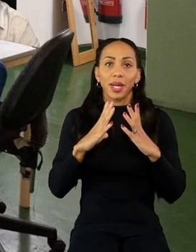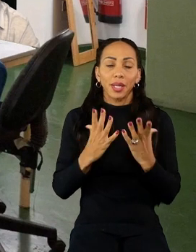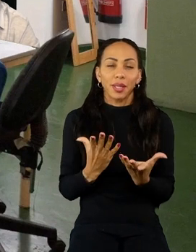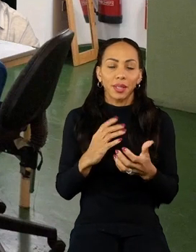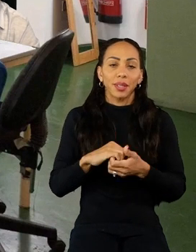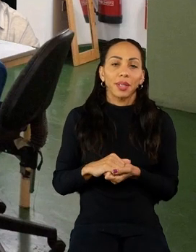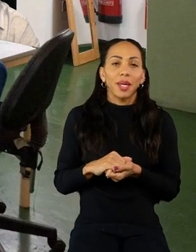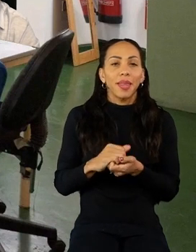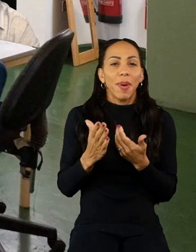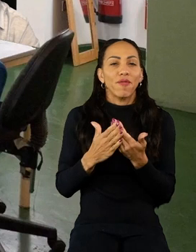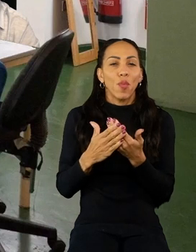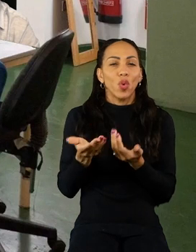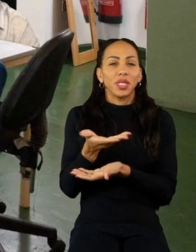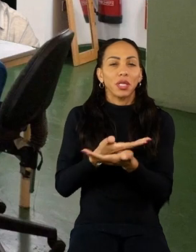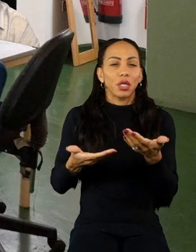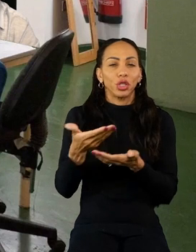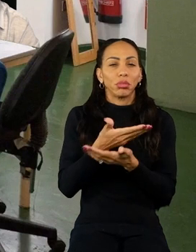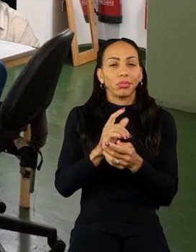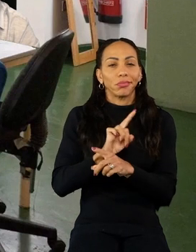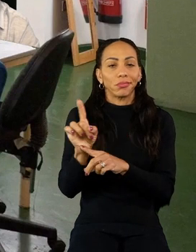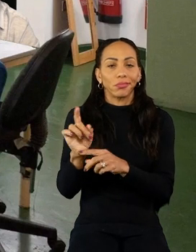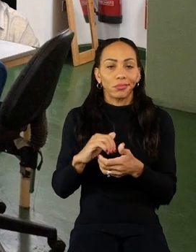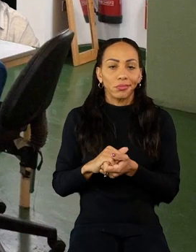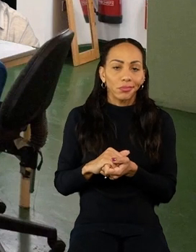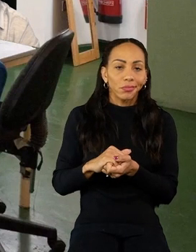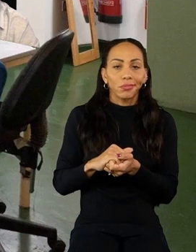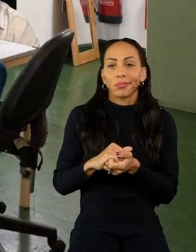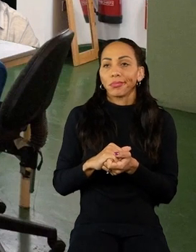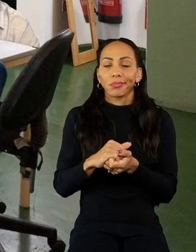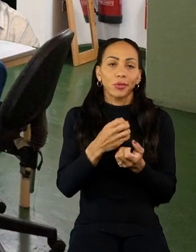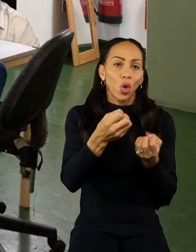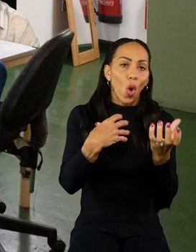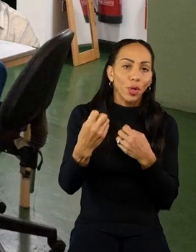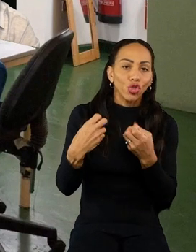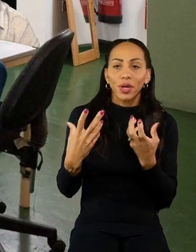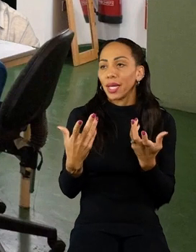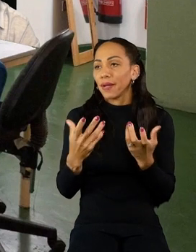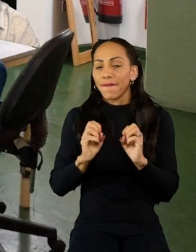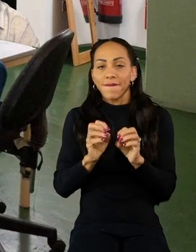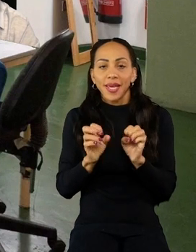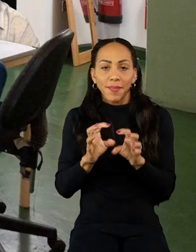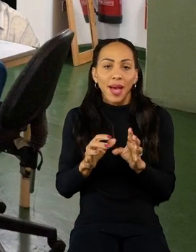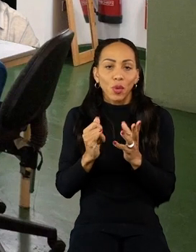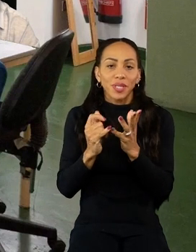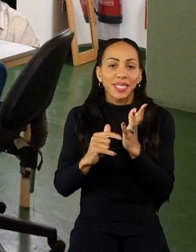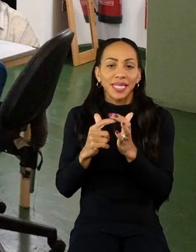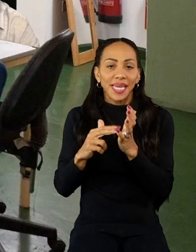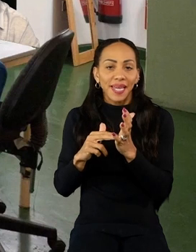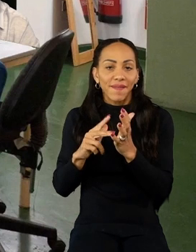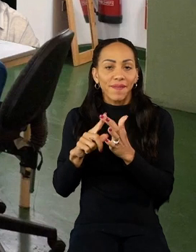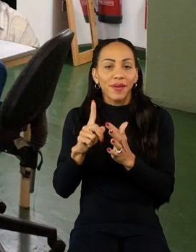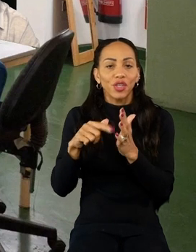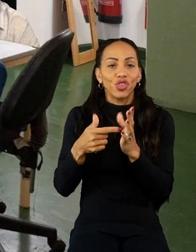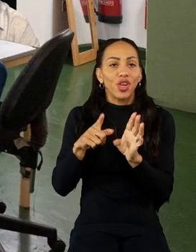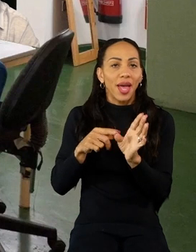So we could stick to that, to have a short discussion now and have a quick, and then we have a break, and we'll have a bit more discussion. And I think we'll have a bit